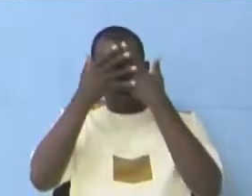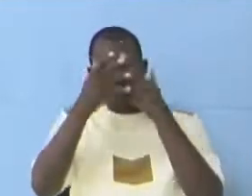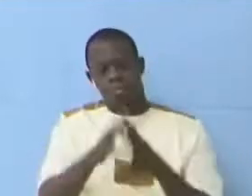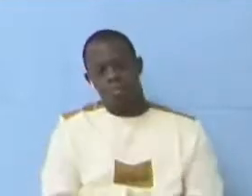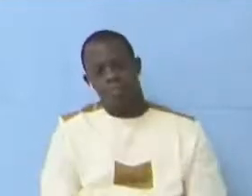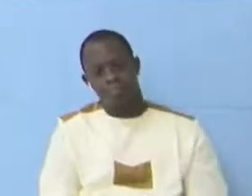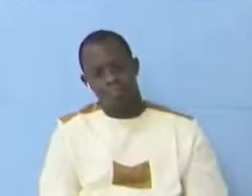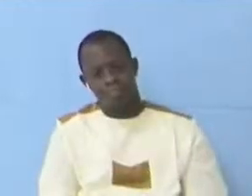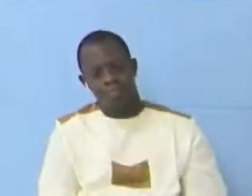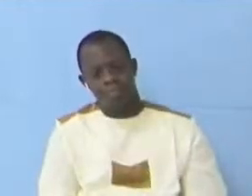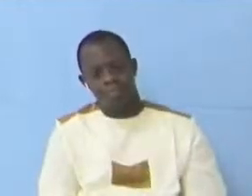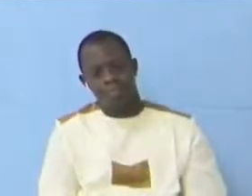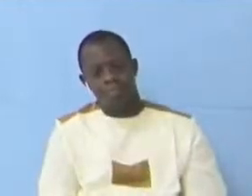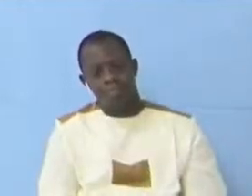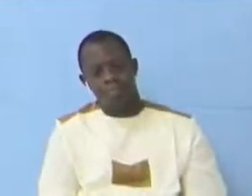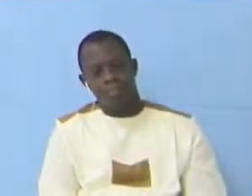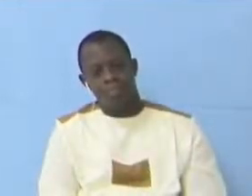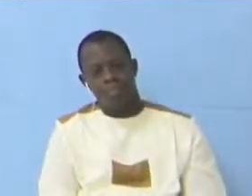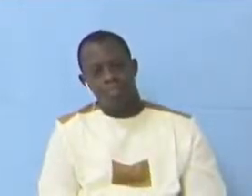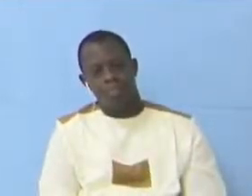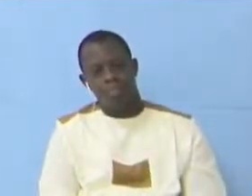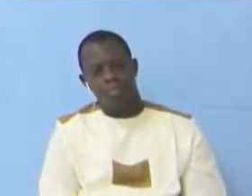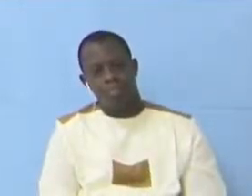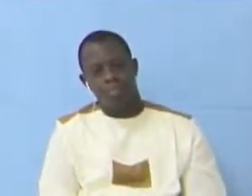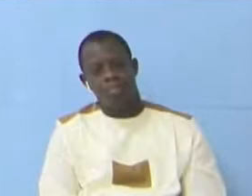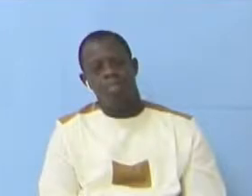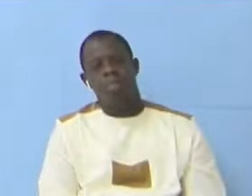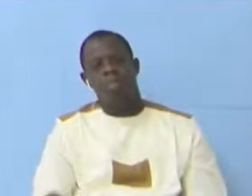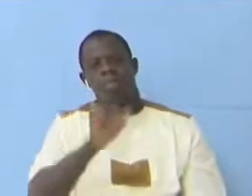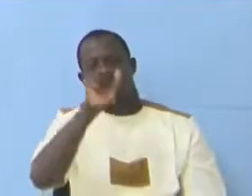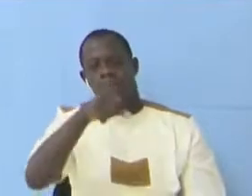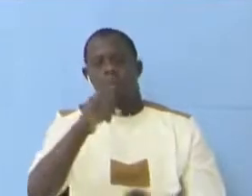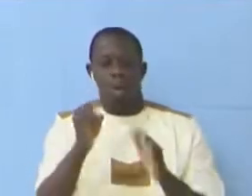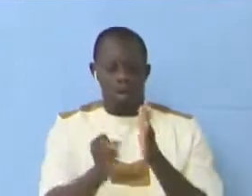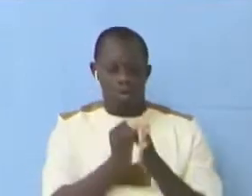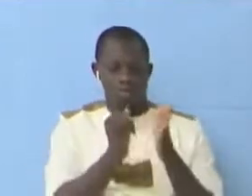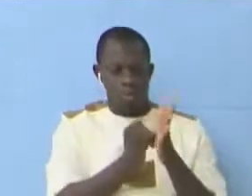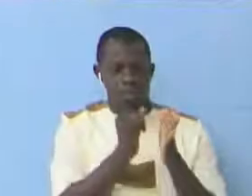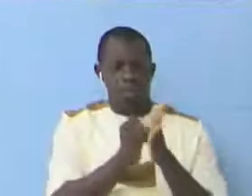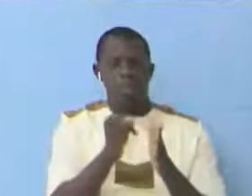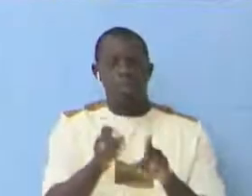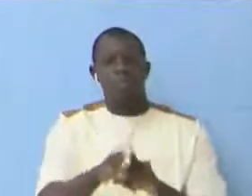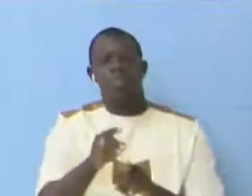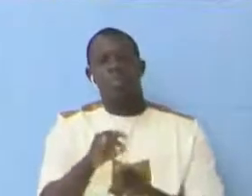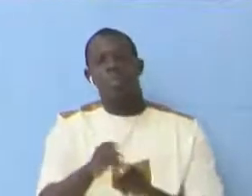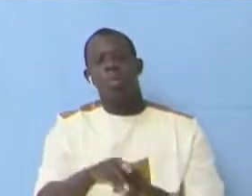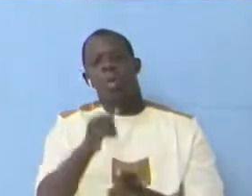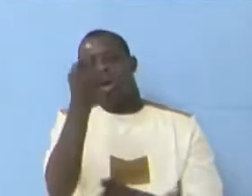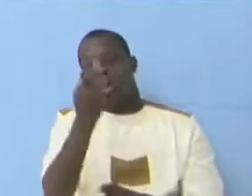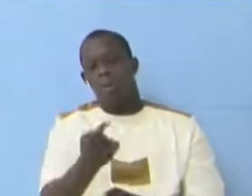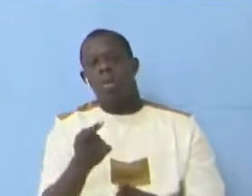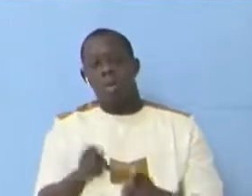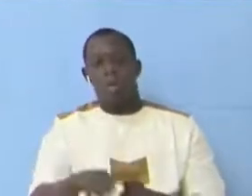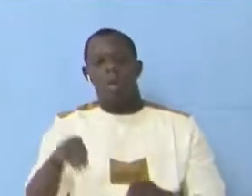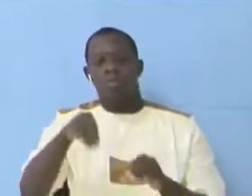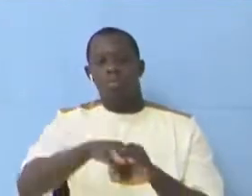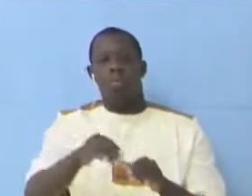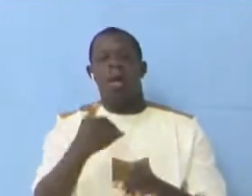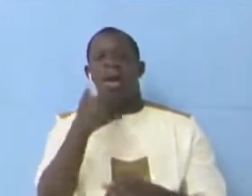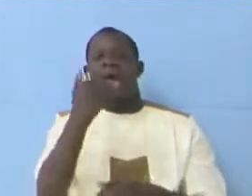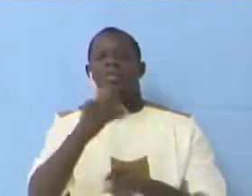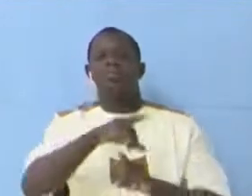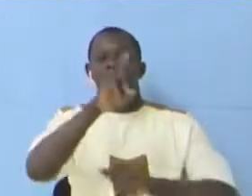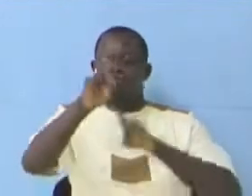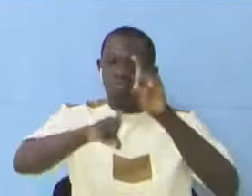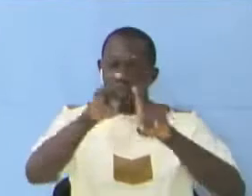fukki fan daal ñu ma yóbbu ma Mile 2. Your investigations, did it only involve being asked questions and